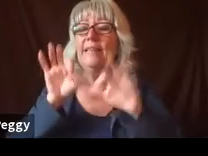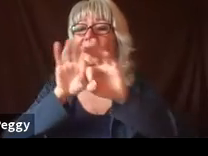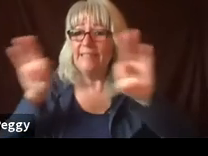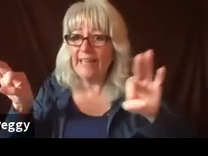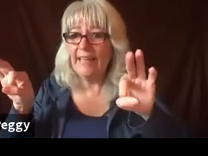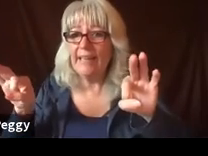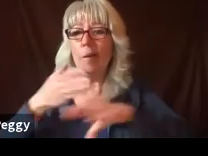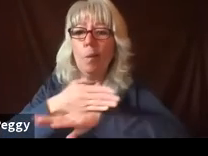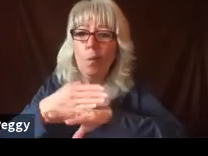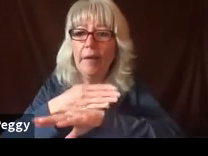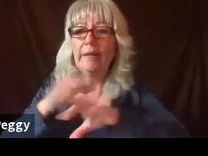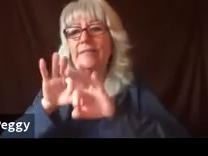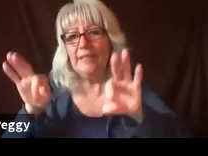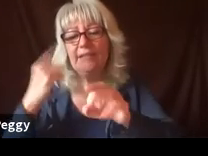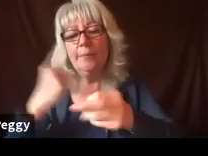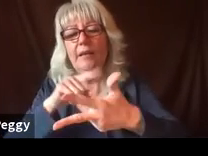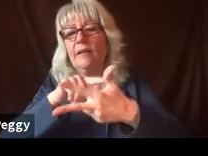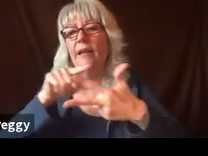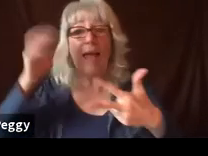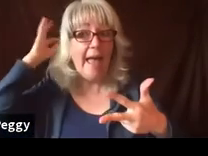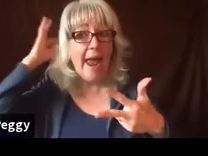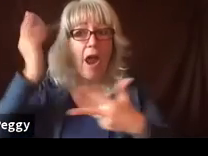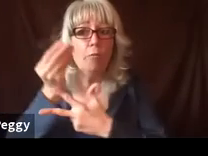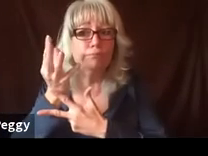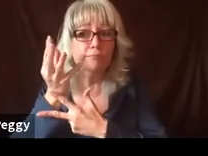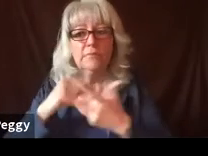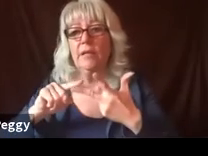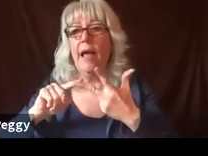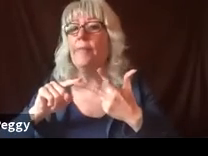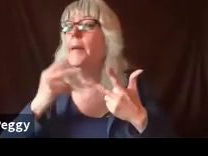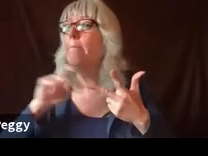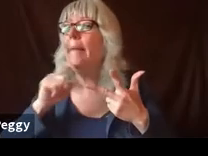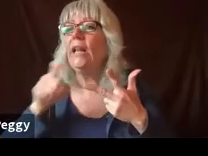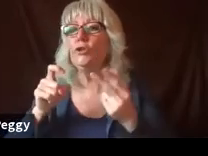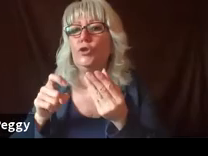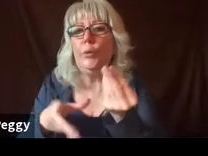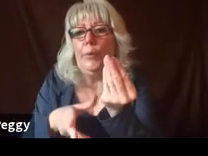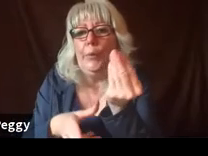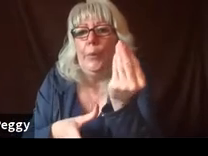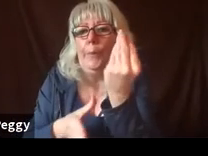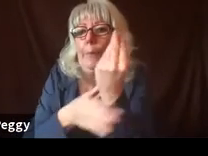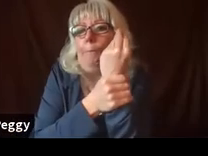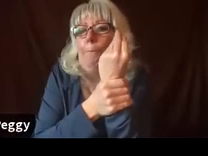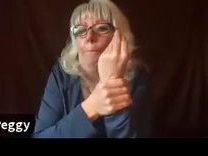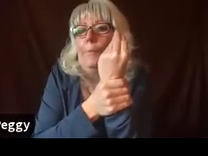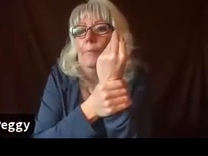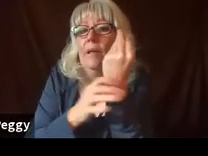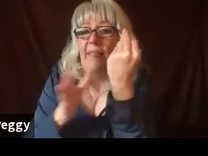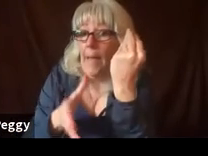metal, wrapping those two together. The piece of metal is called the ferrule. And so you want to